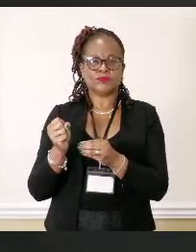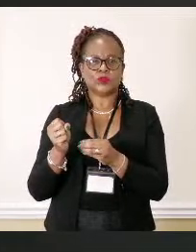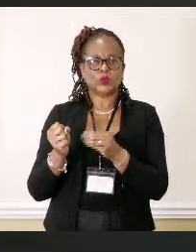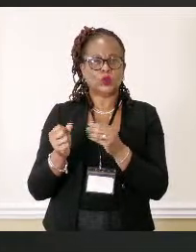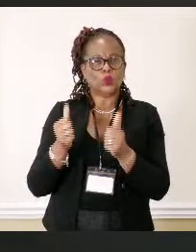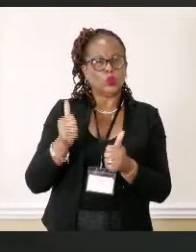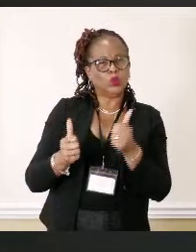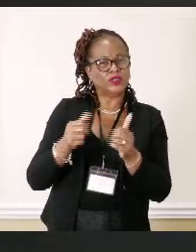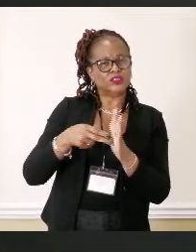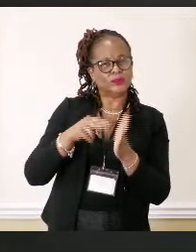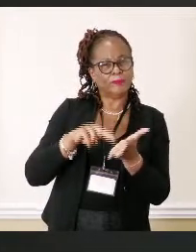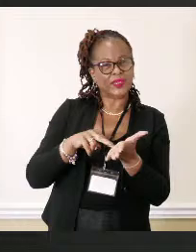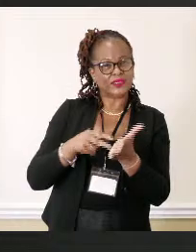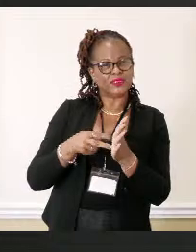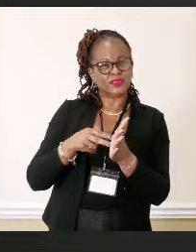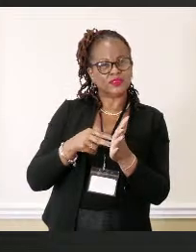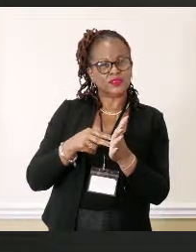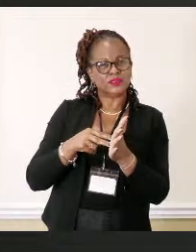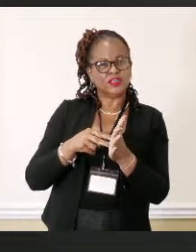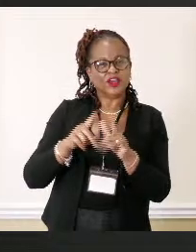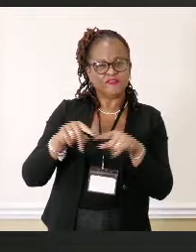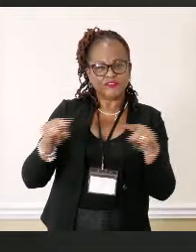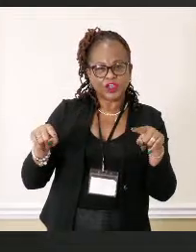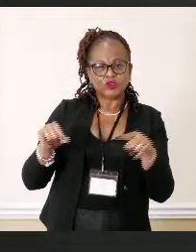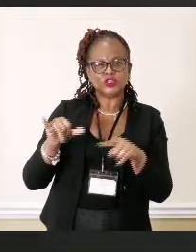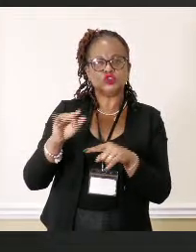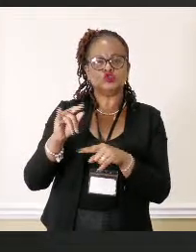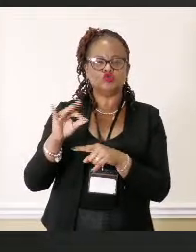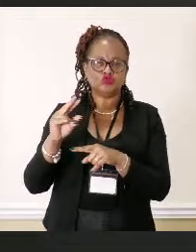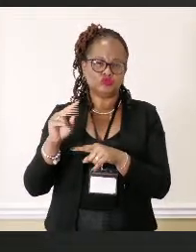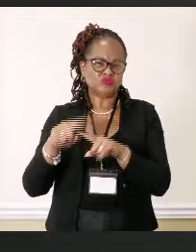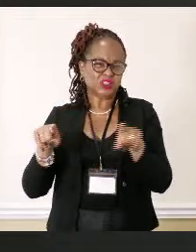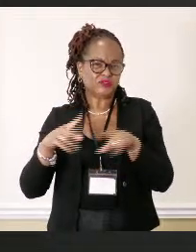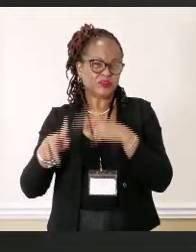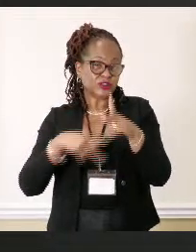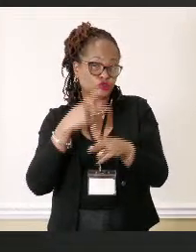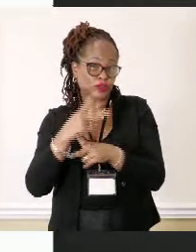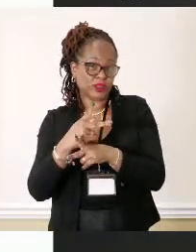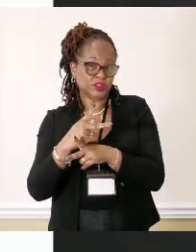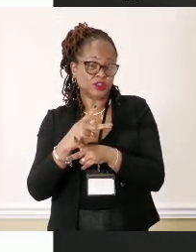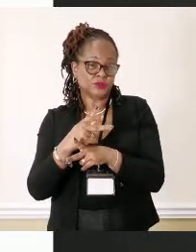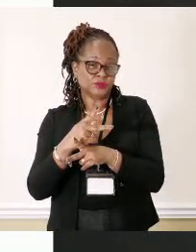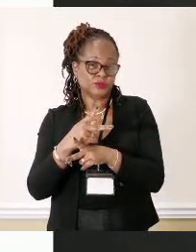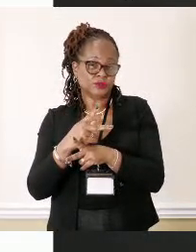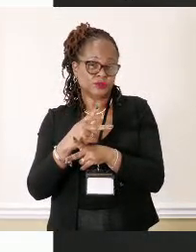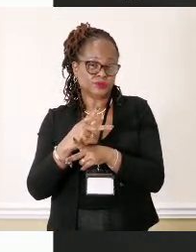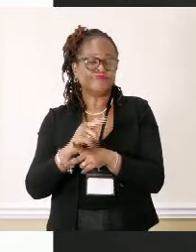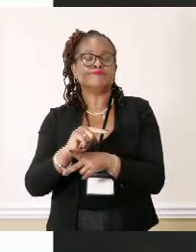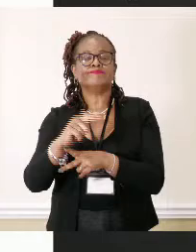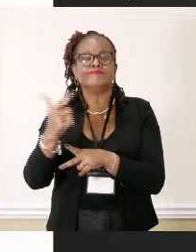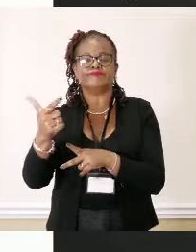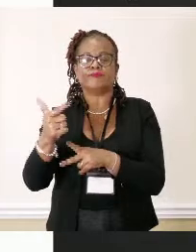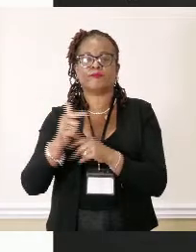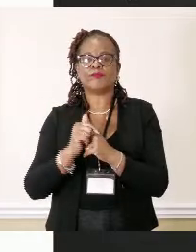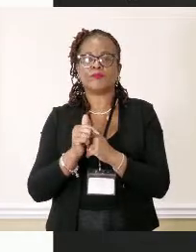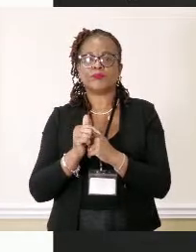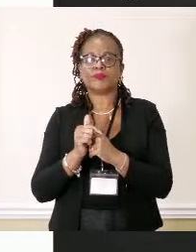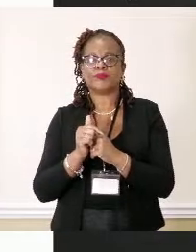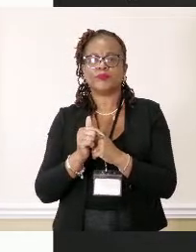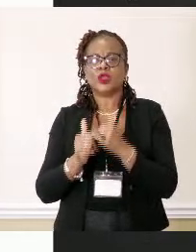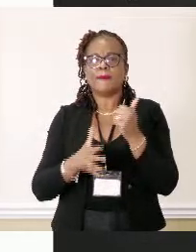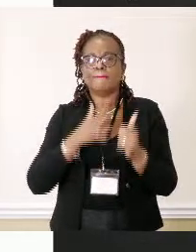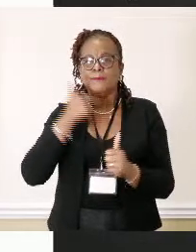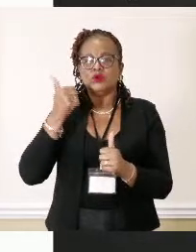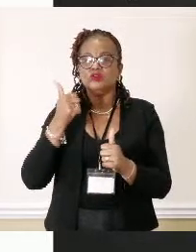which means that this is indicative of variant strains. Can we go to the next slide, which is